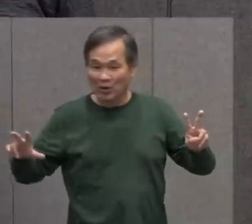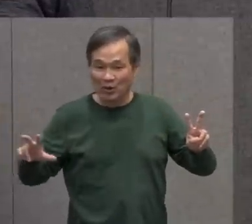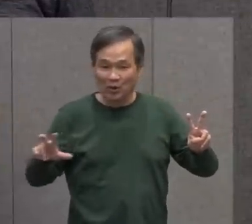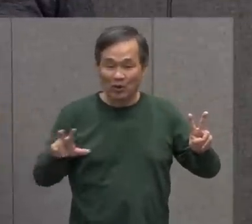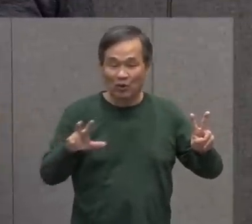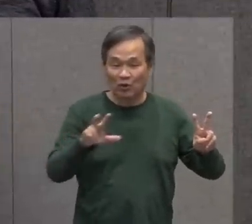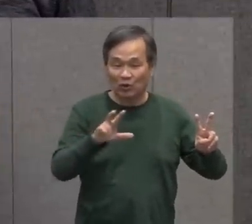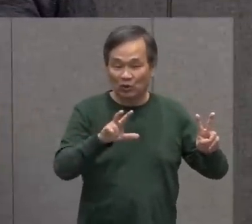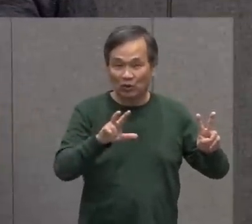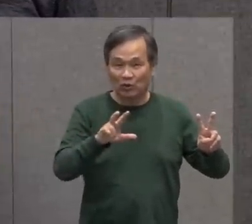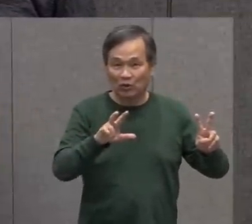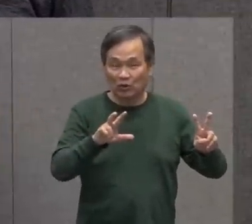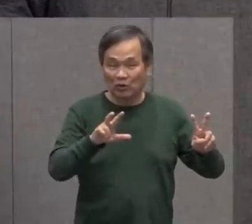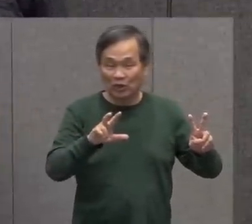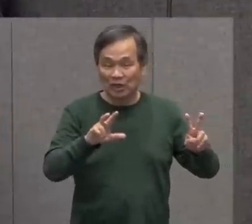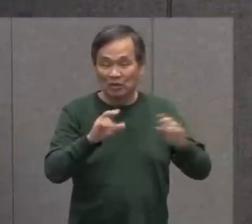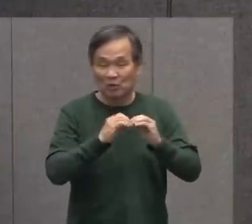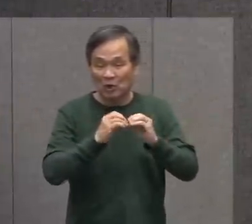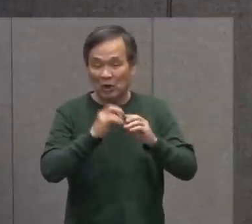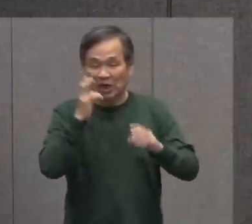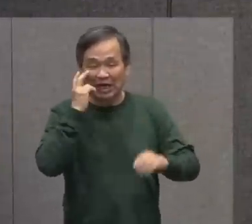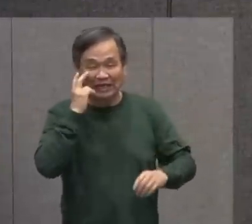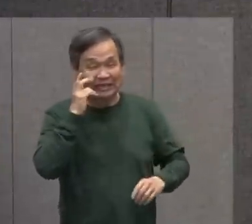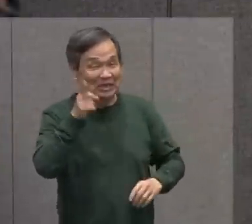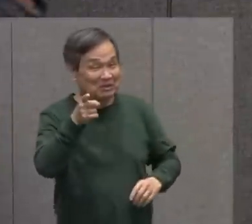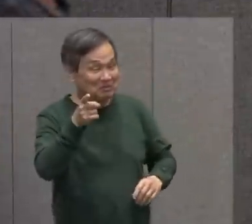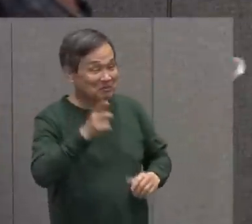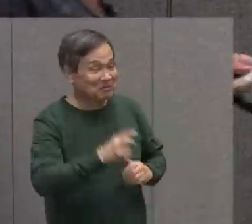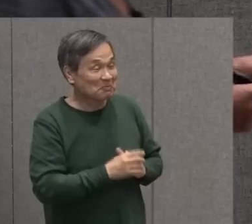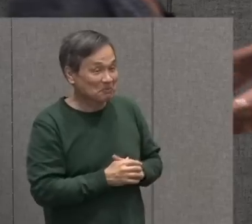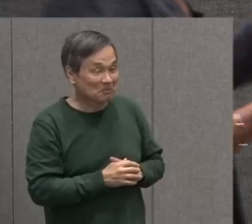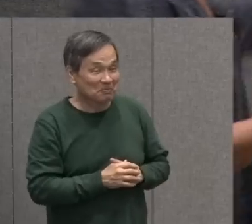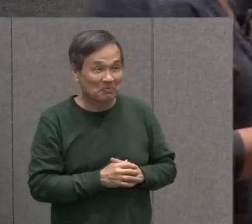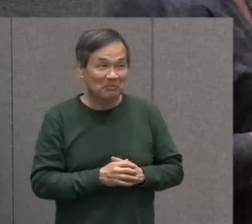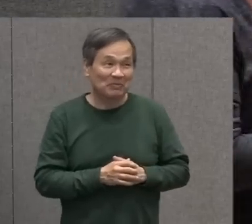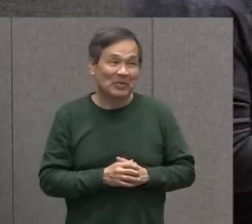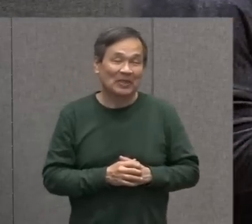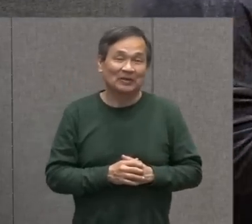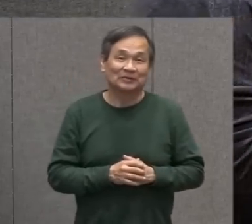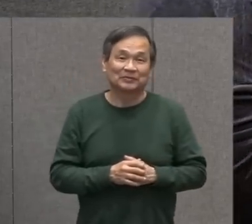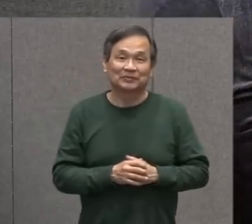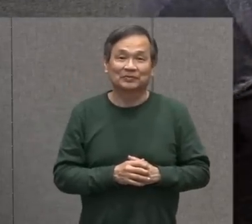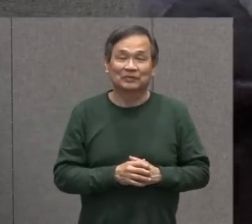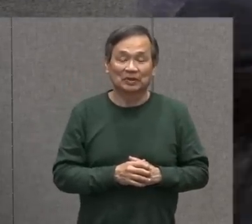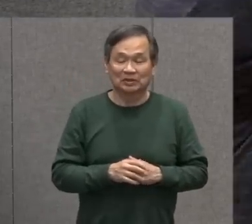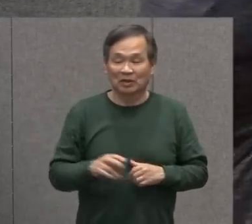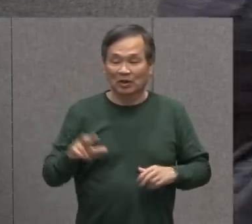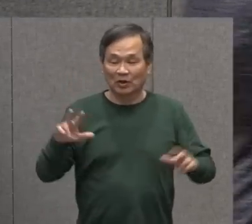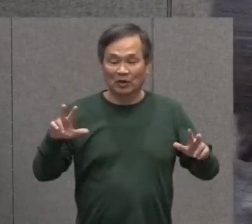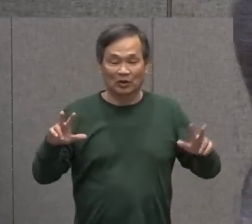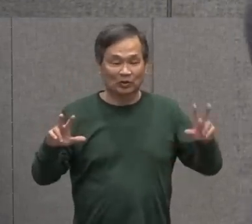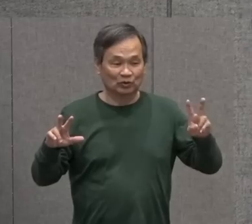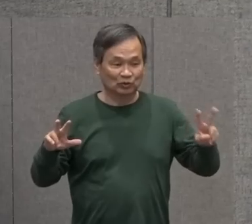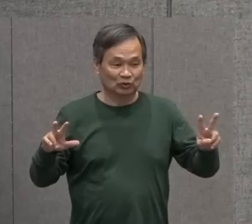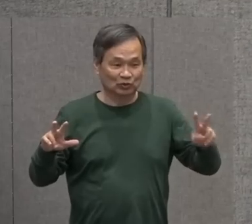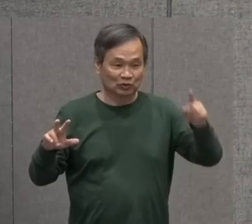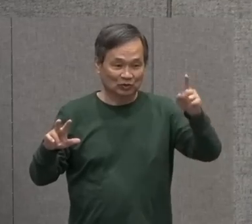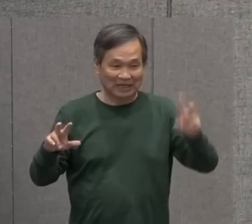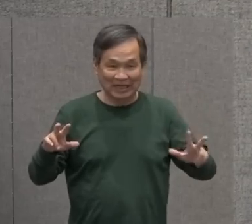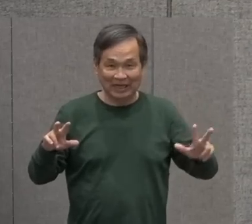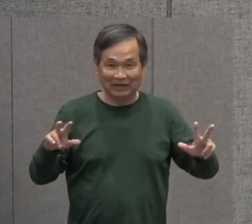6. Should we take a look? Let's see if we have 3 1/2 under our screen.